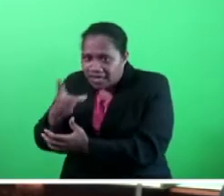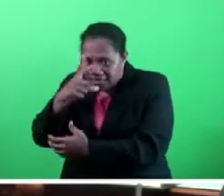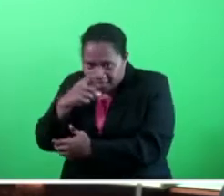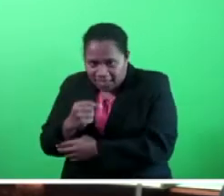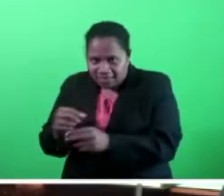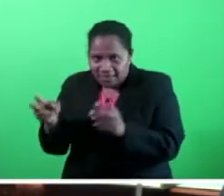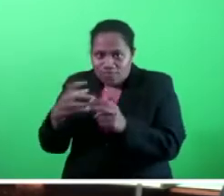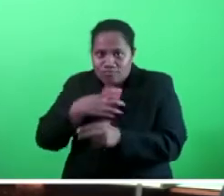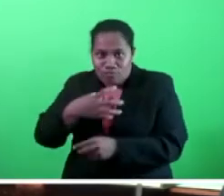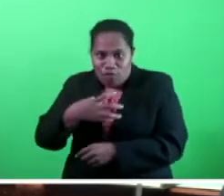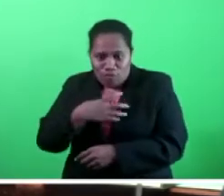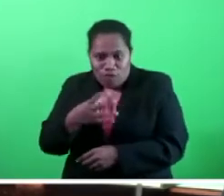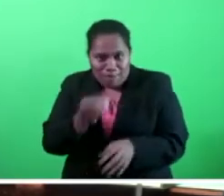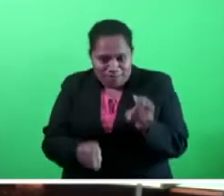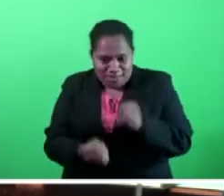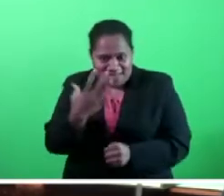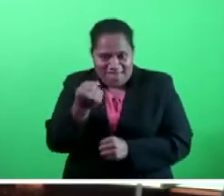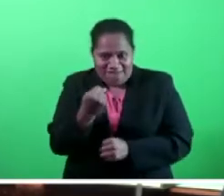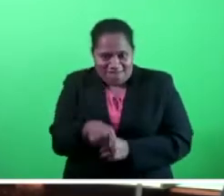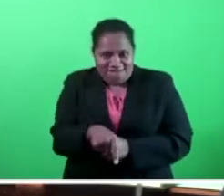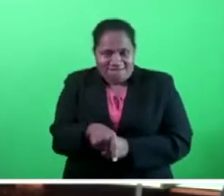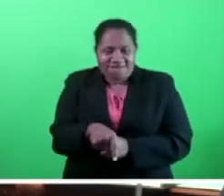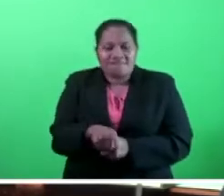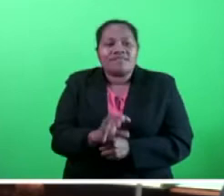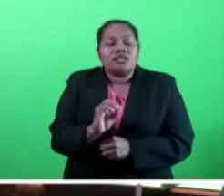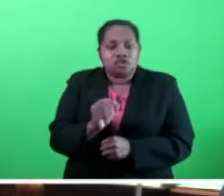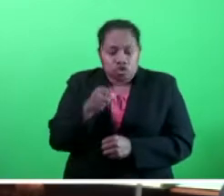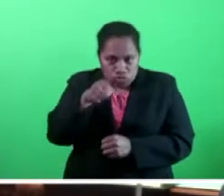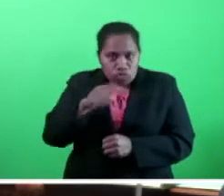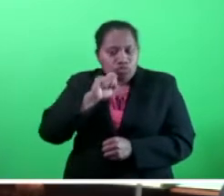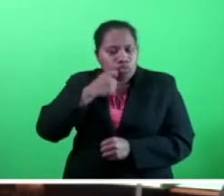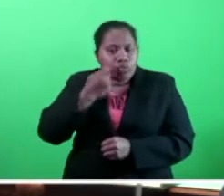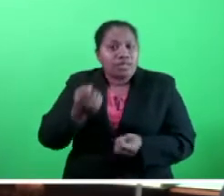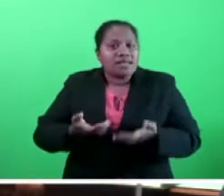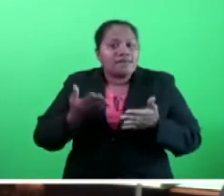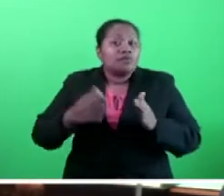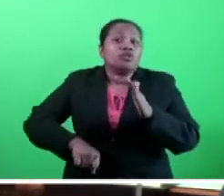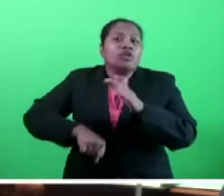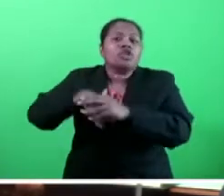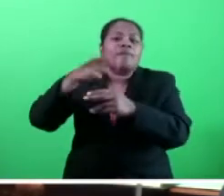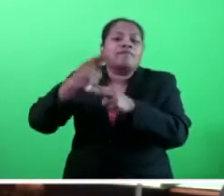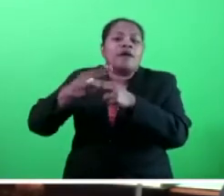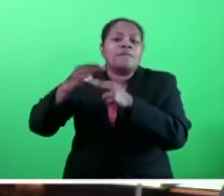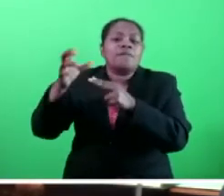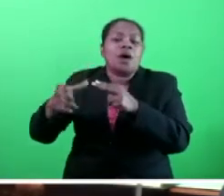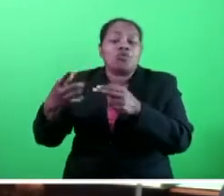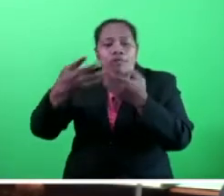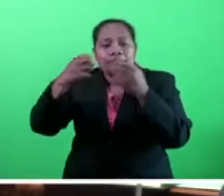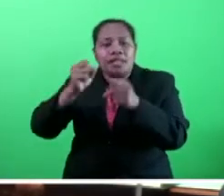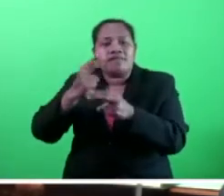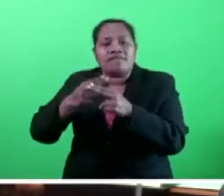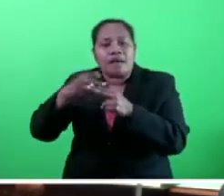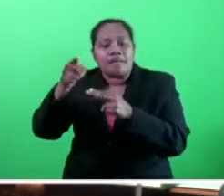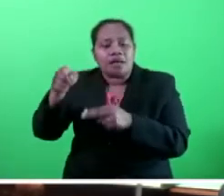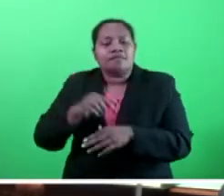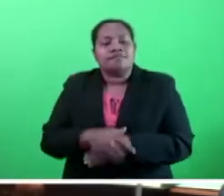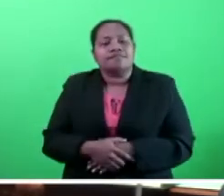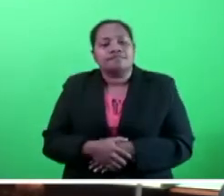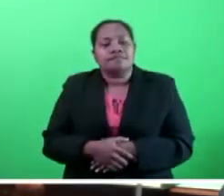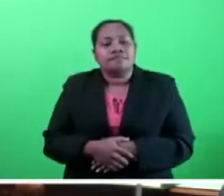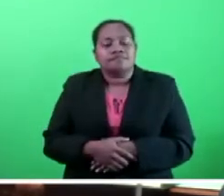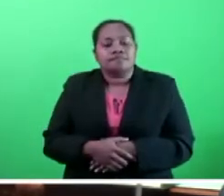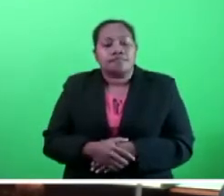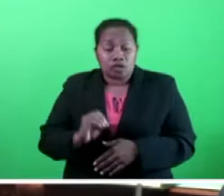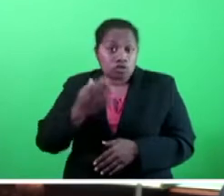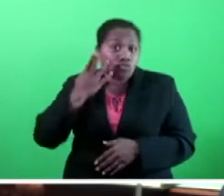that I'm talking about, these are the top ones existing, but it ranges from 4 to 10 litres. So once